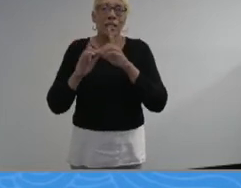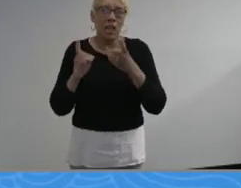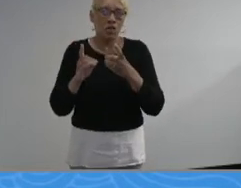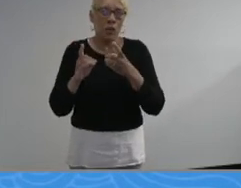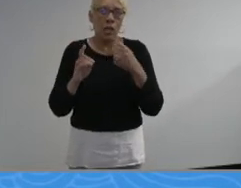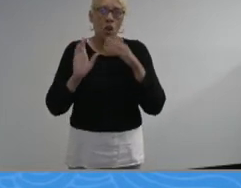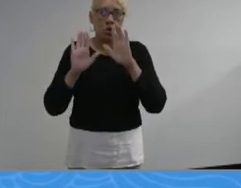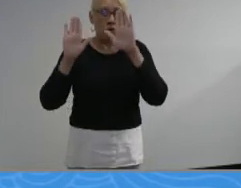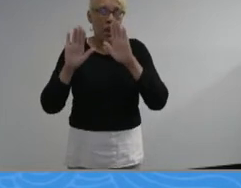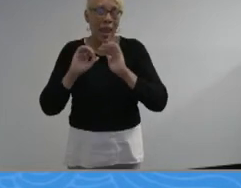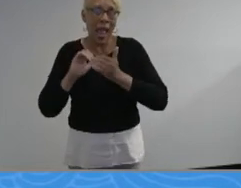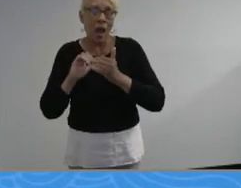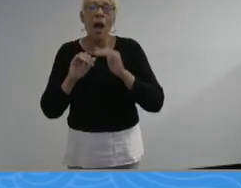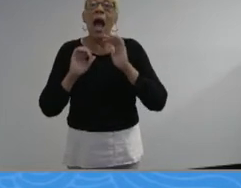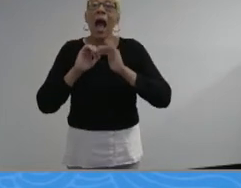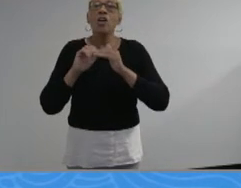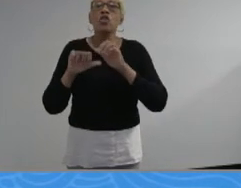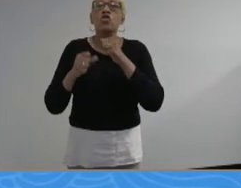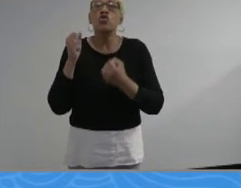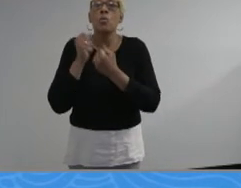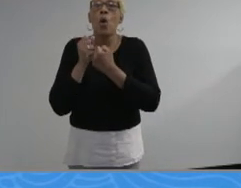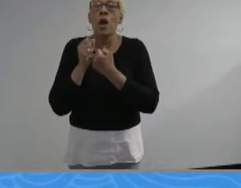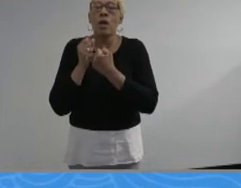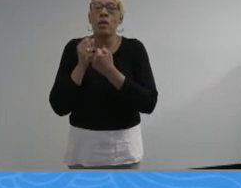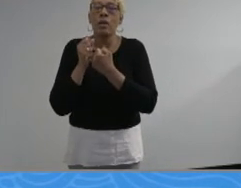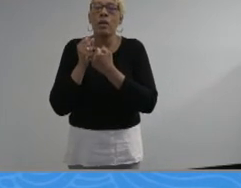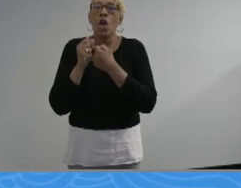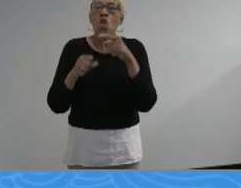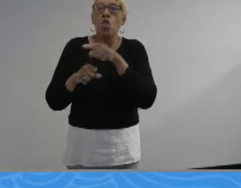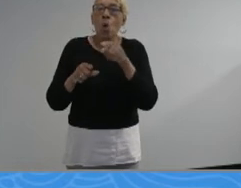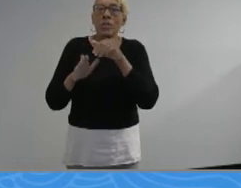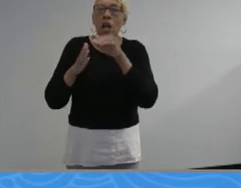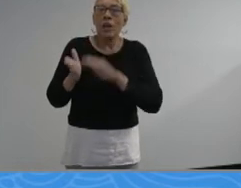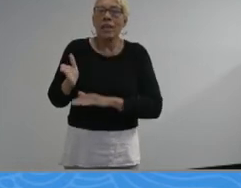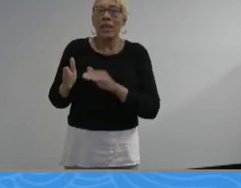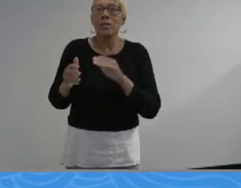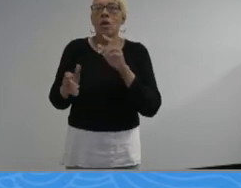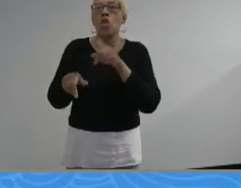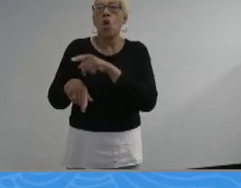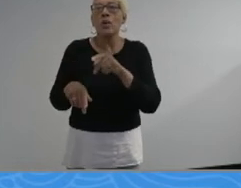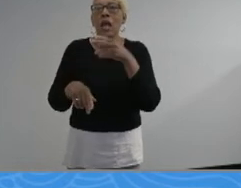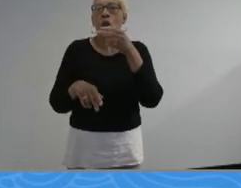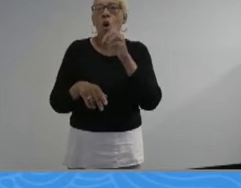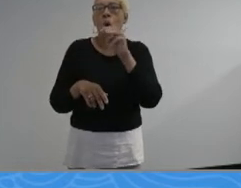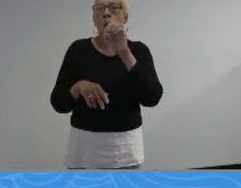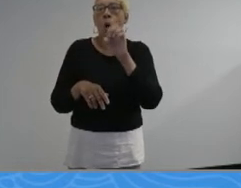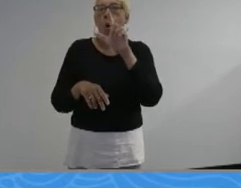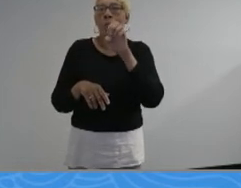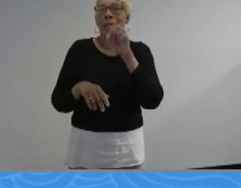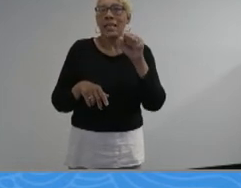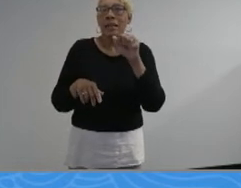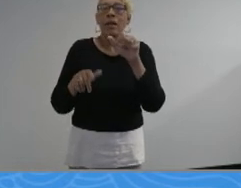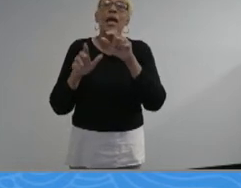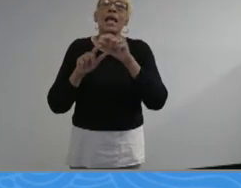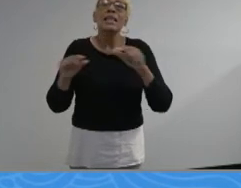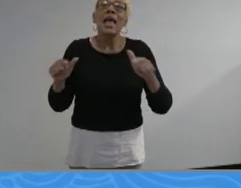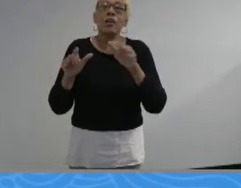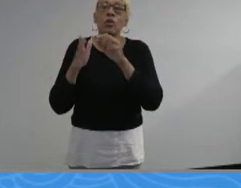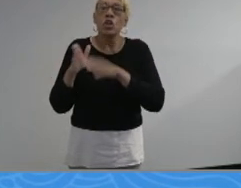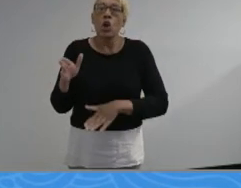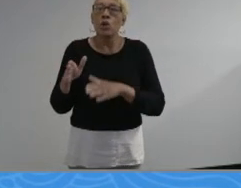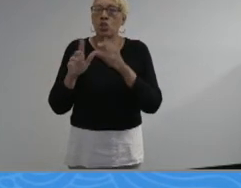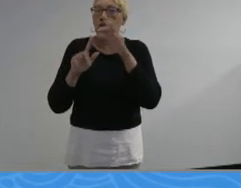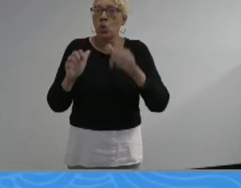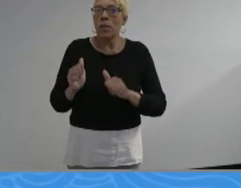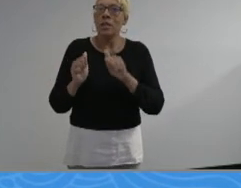amongst your students? You know who the least amongst your students are. We've talked about them. They're homeless students. They're language learners. They're students with disabilities.